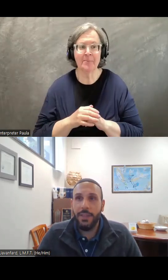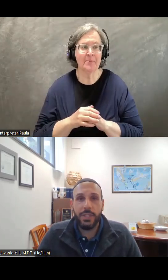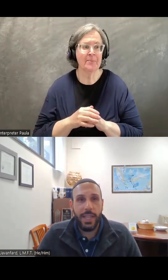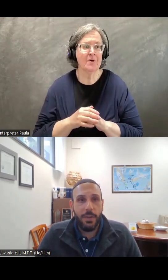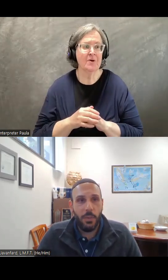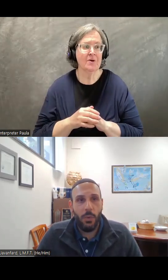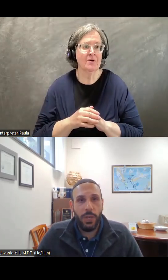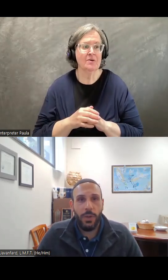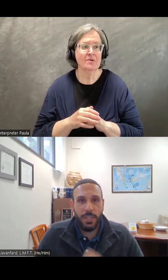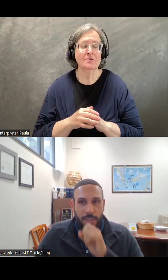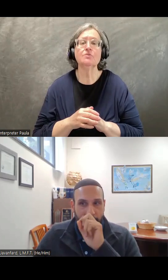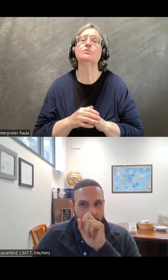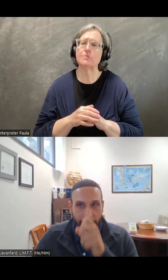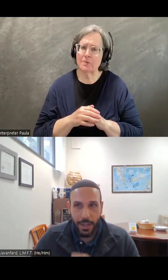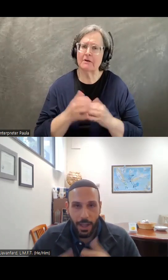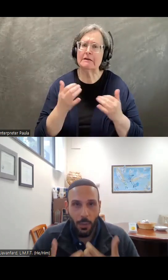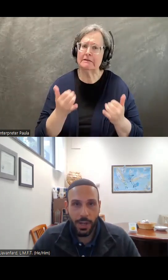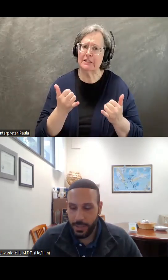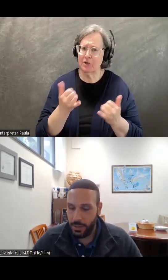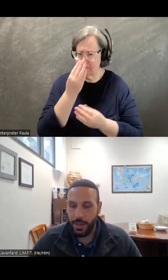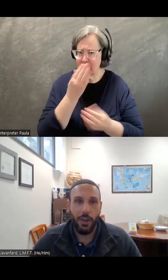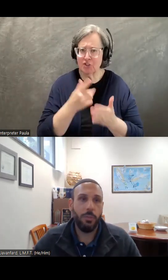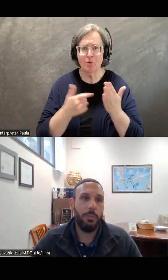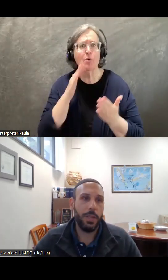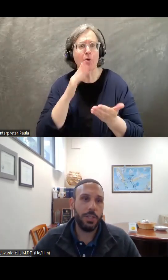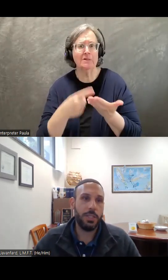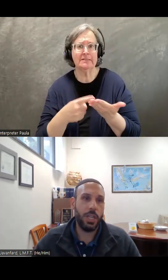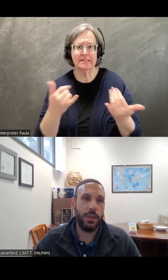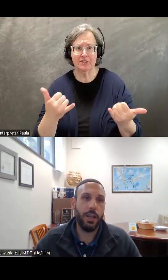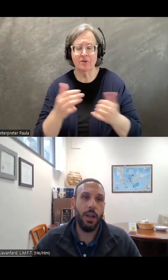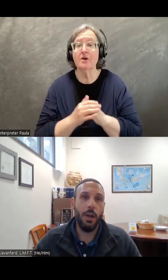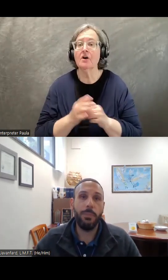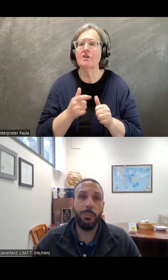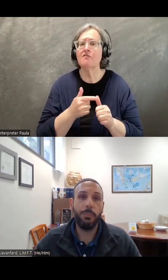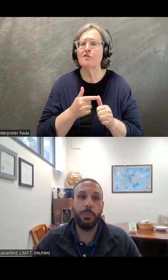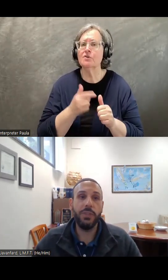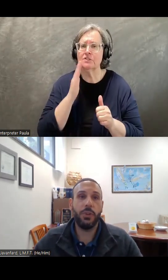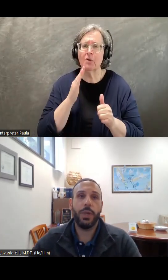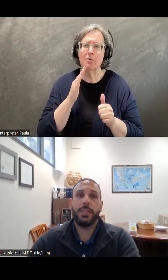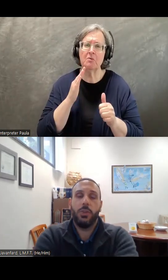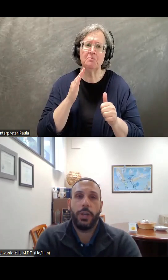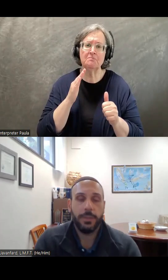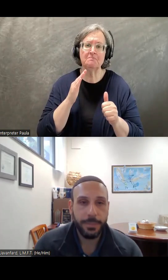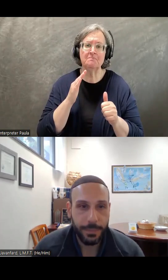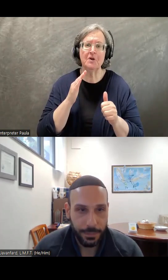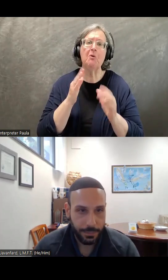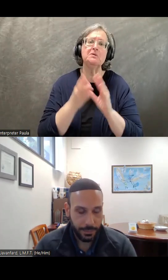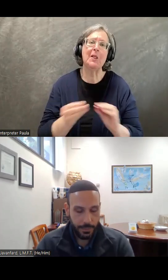To level set what we are going to discuss today, I wanted to start out by just sharing a brief, quick